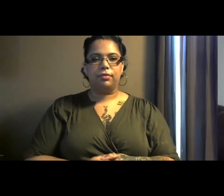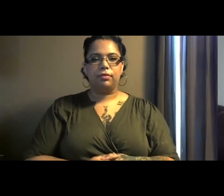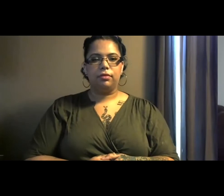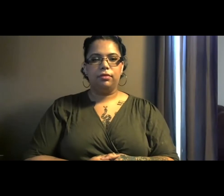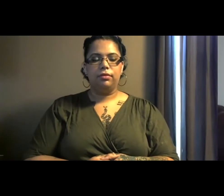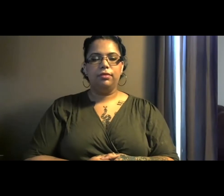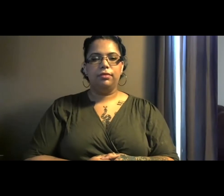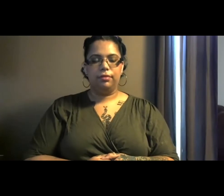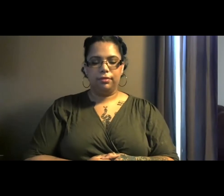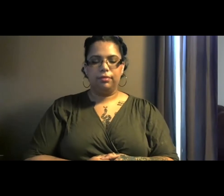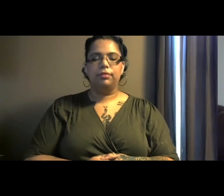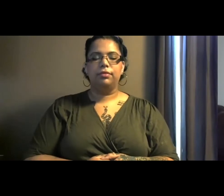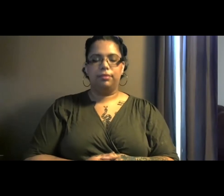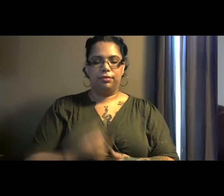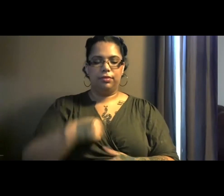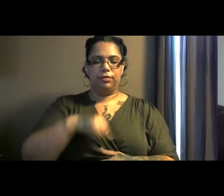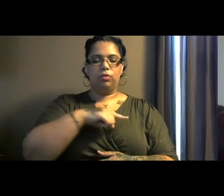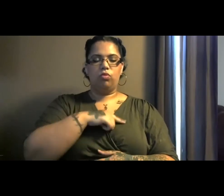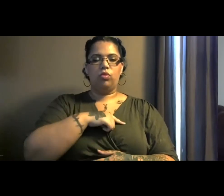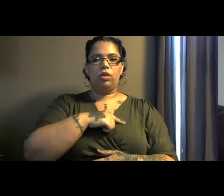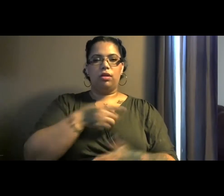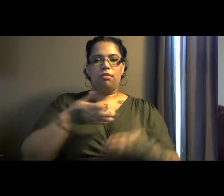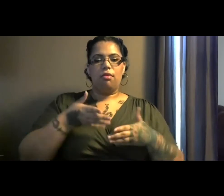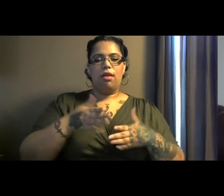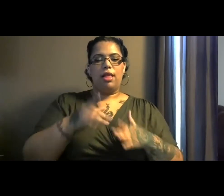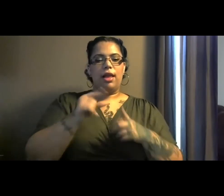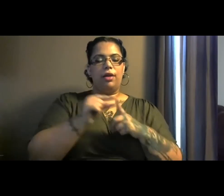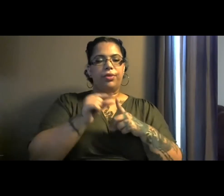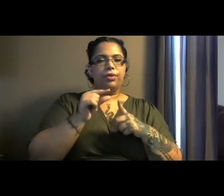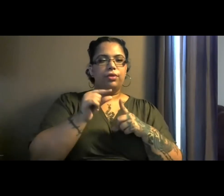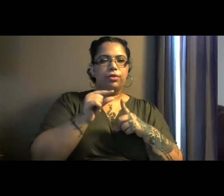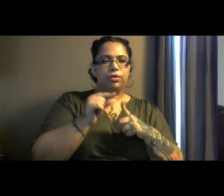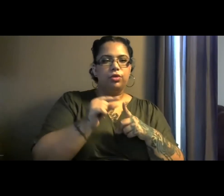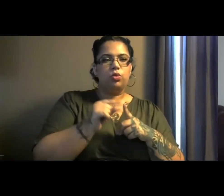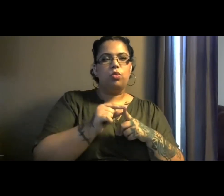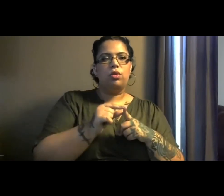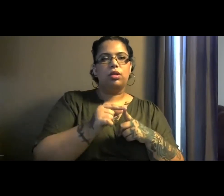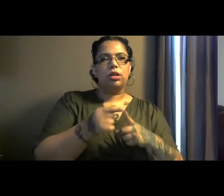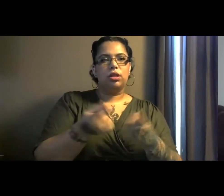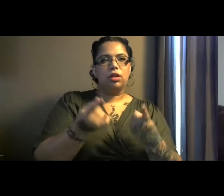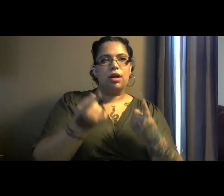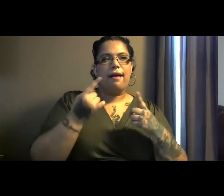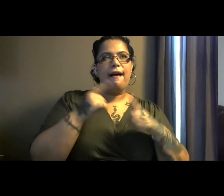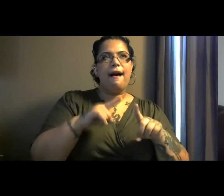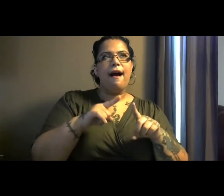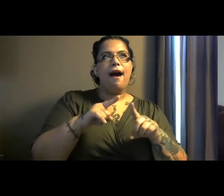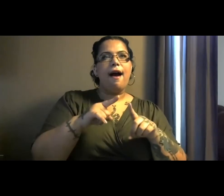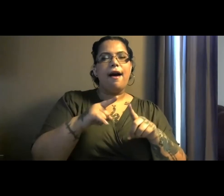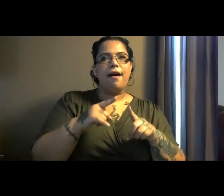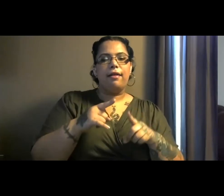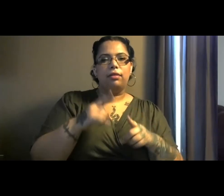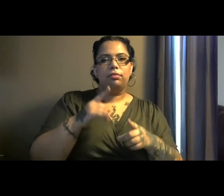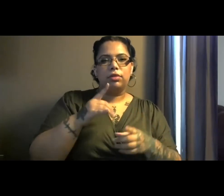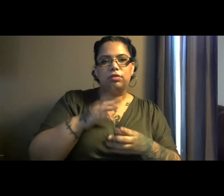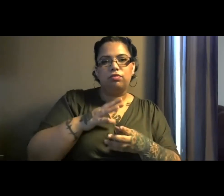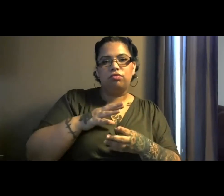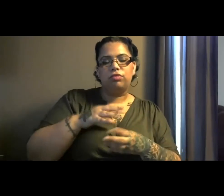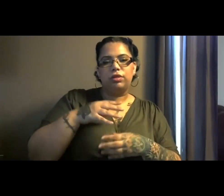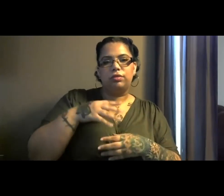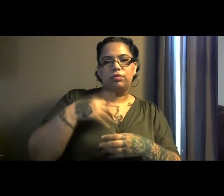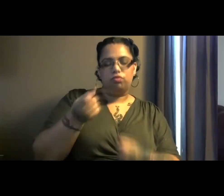And as we allow these words just to fall upon fertile ears and a spirit so wide